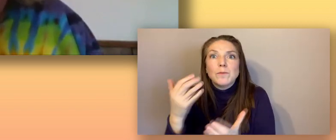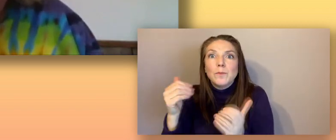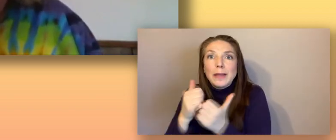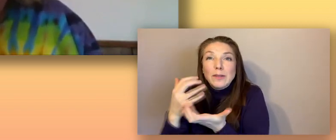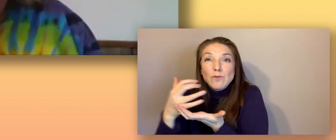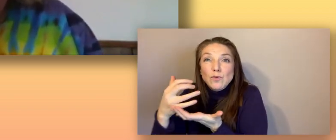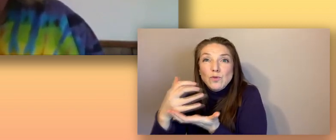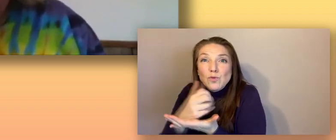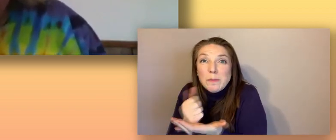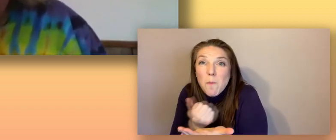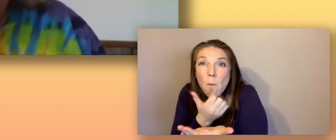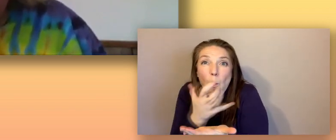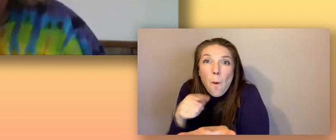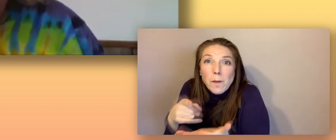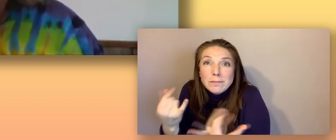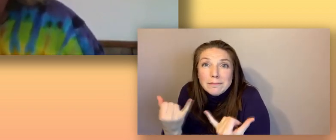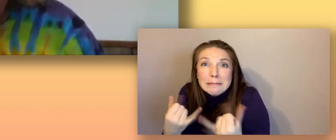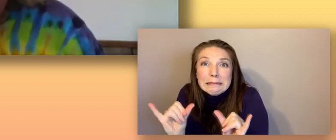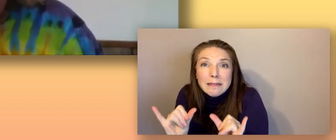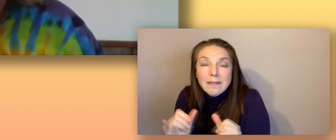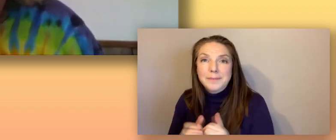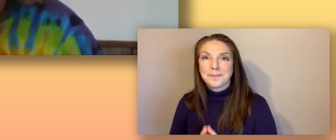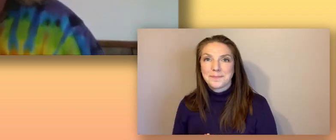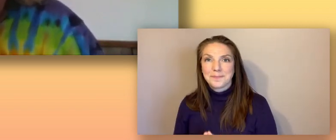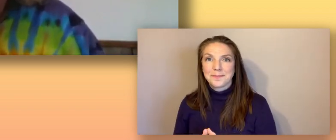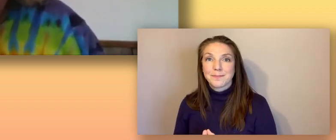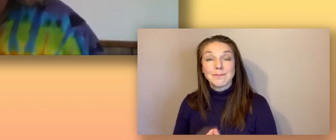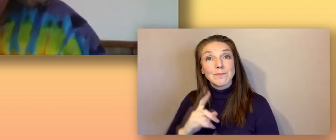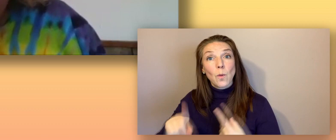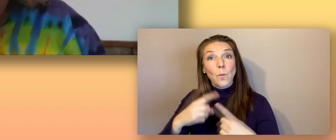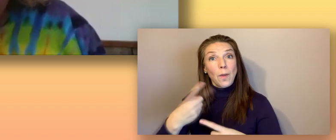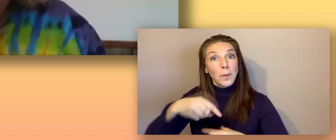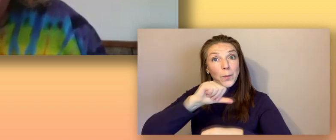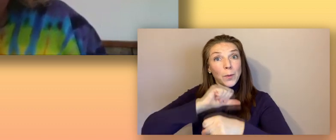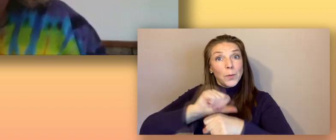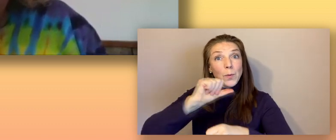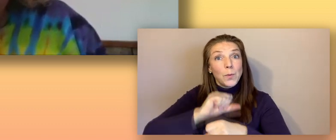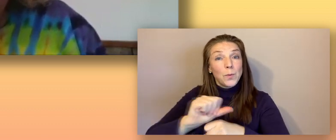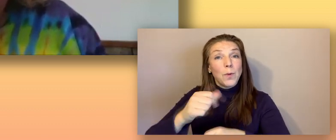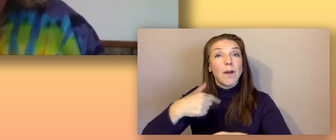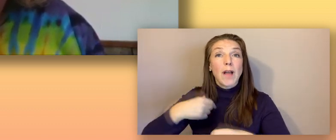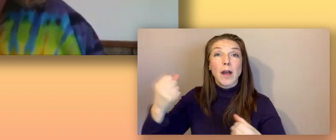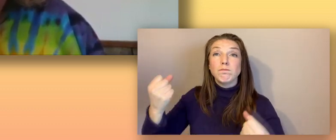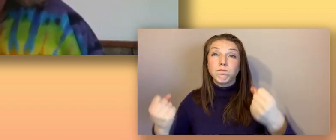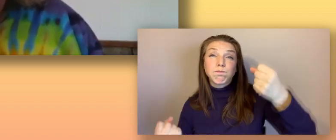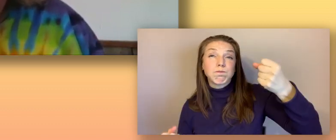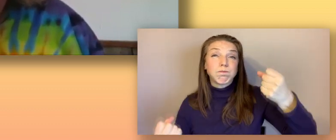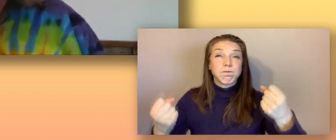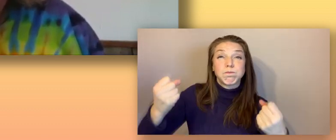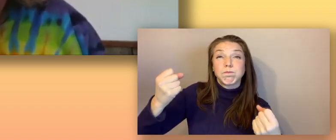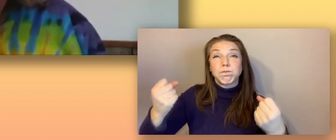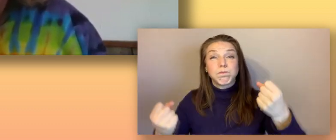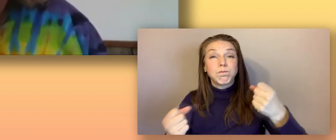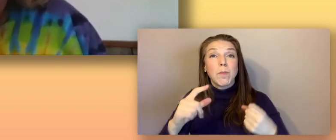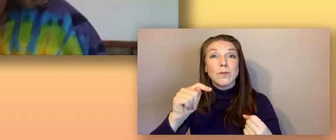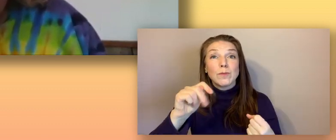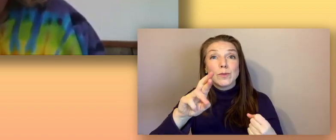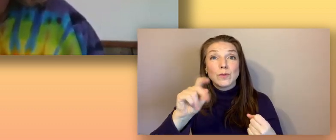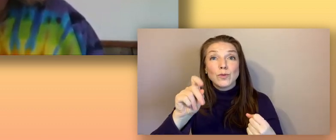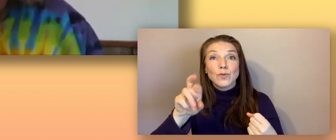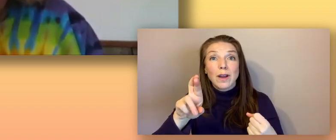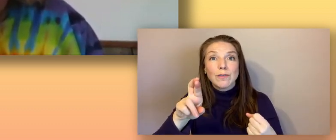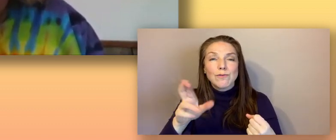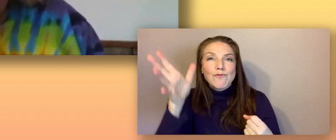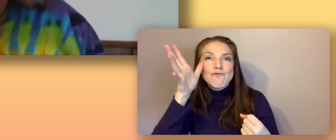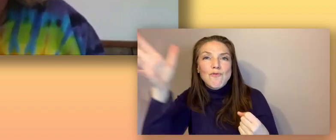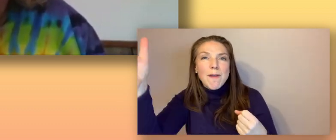grandfather let me drive the tractor around the farmyard while he walked beside me and down the road to the fields. I felt